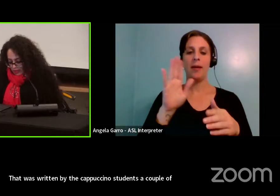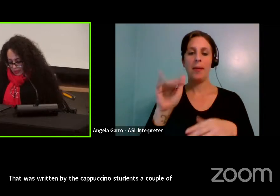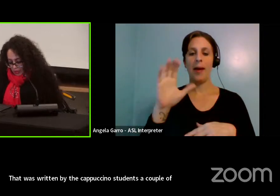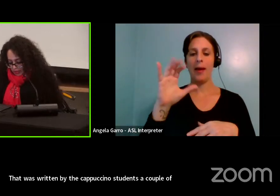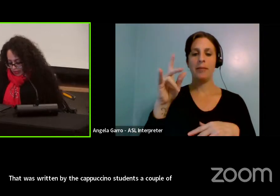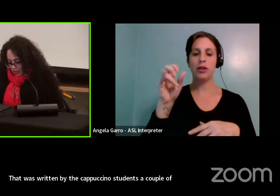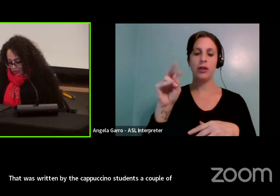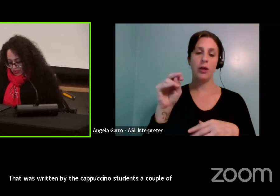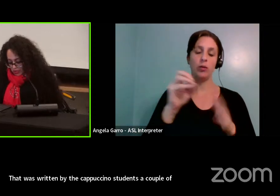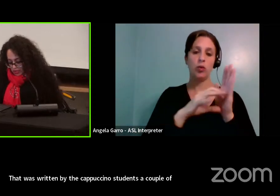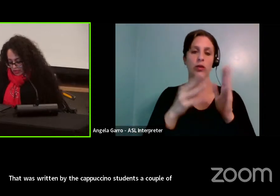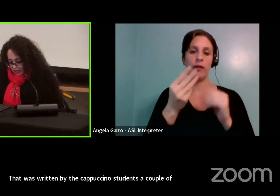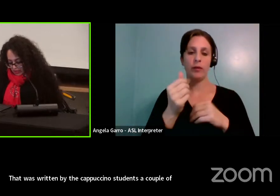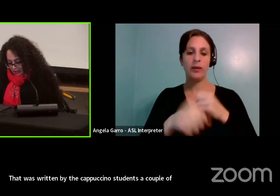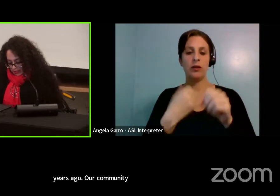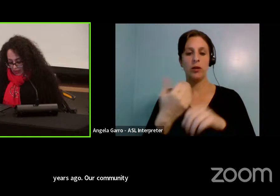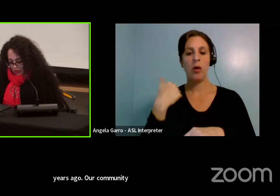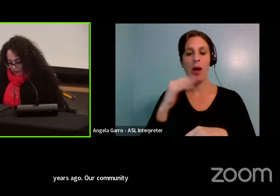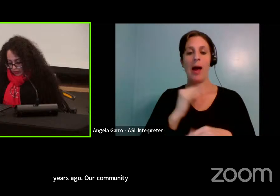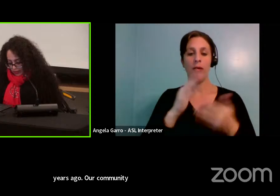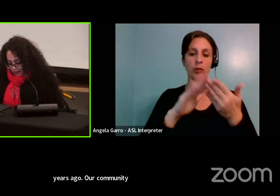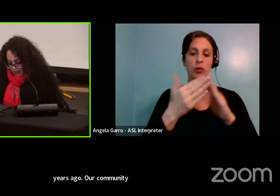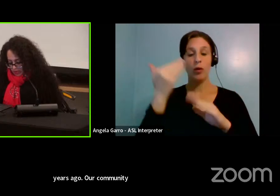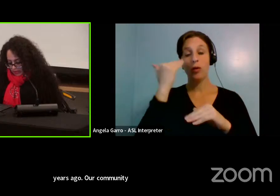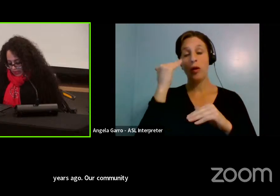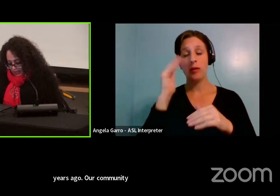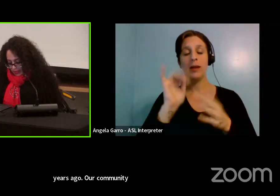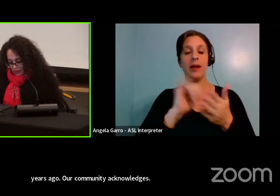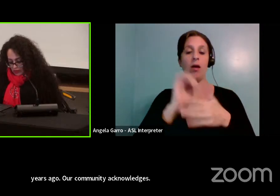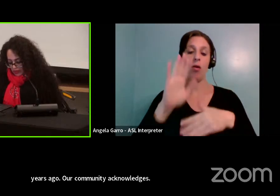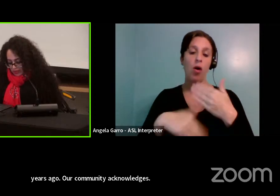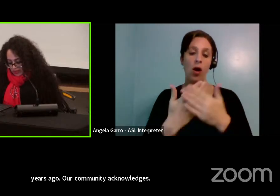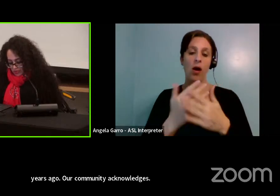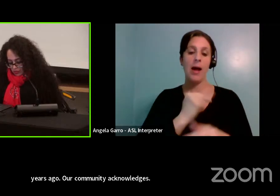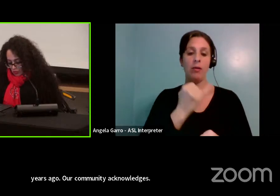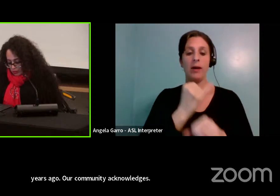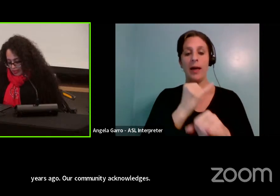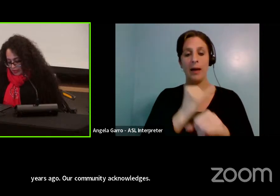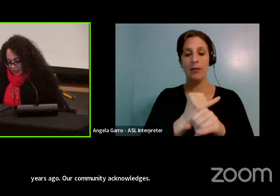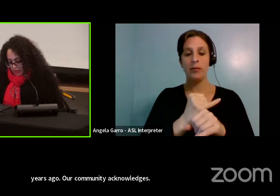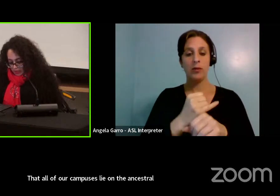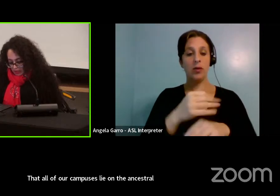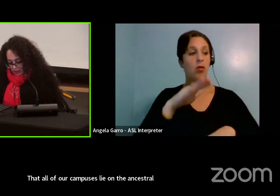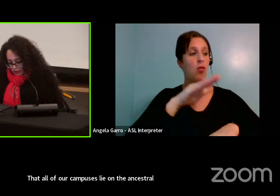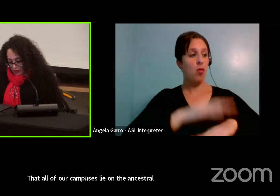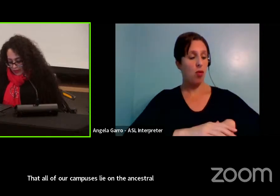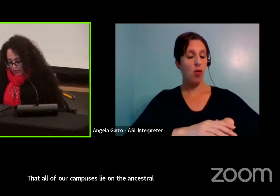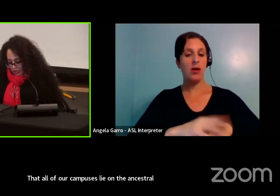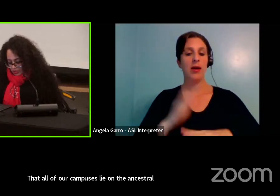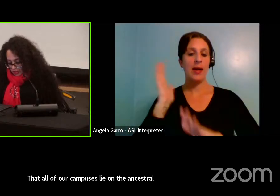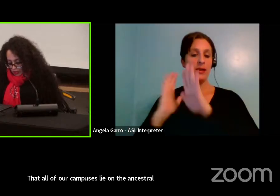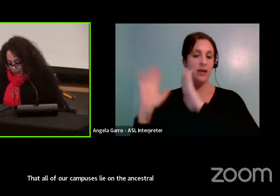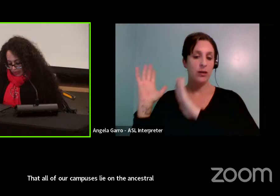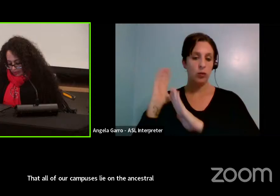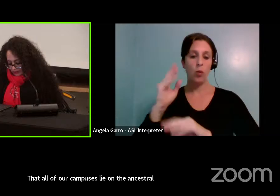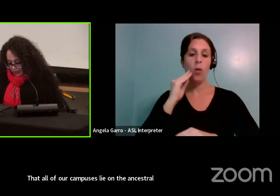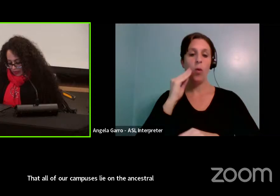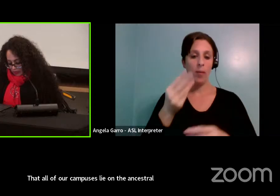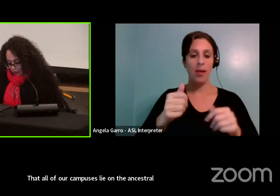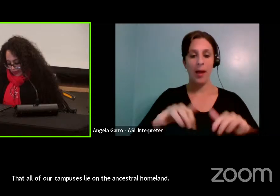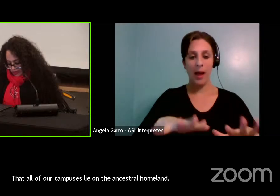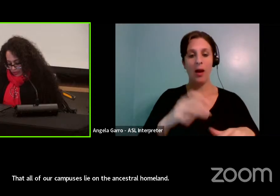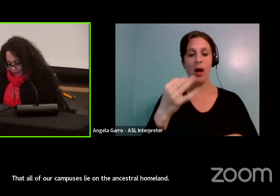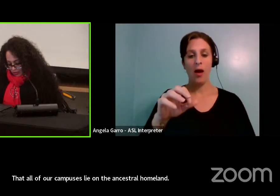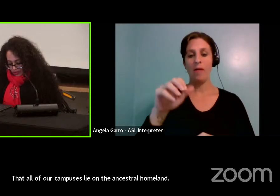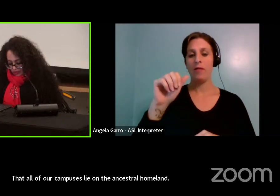Our community acknowledges that all of our campuses lie on the ancestral homeland of the Ramaytush Ohlone.